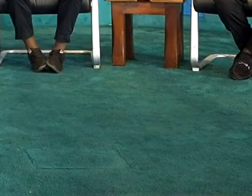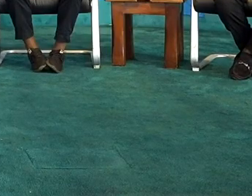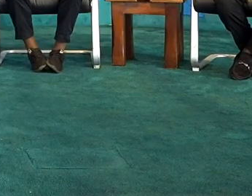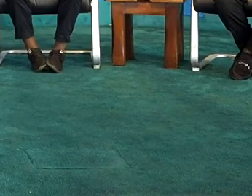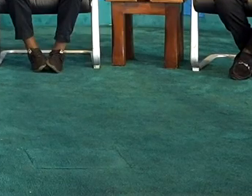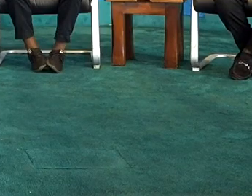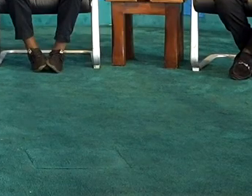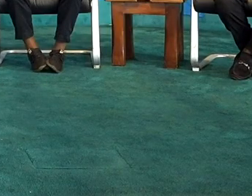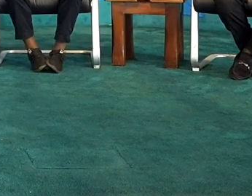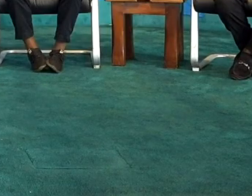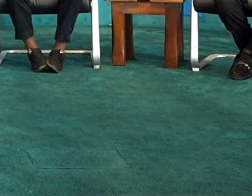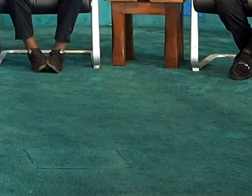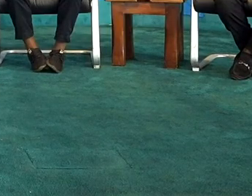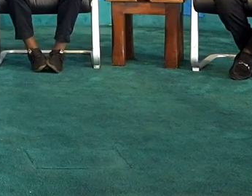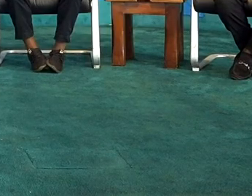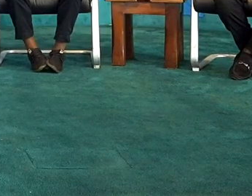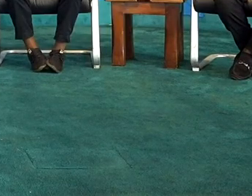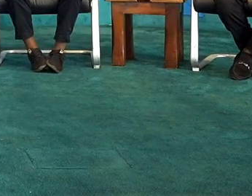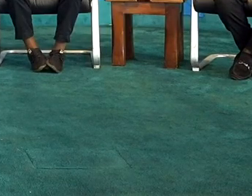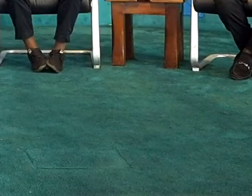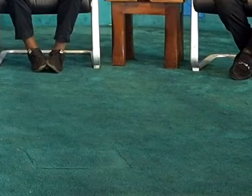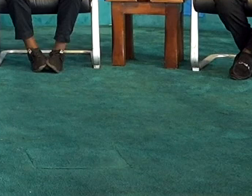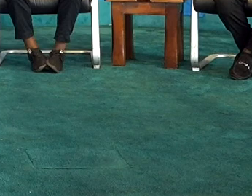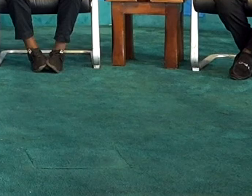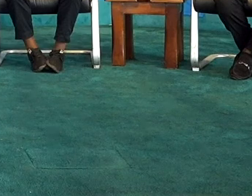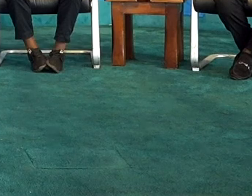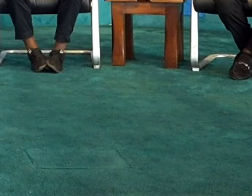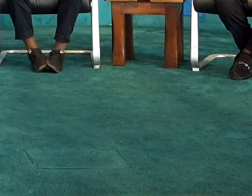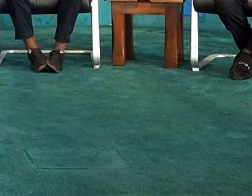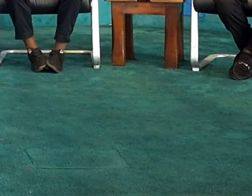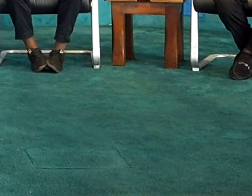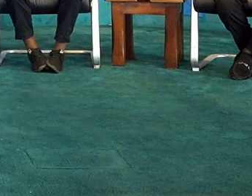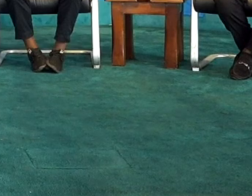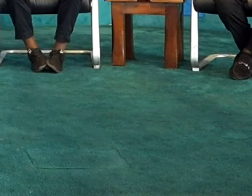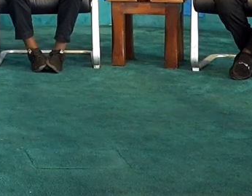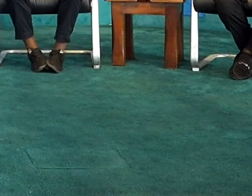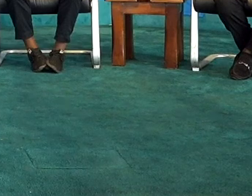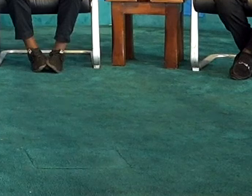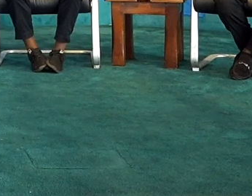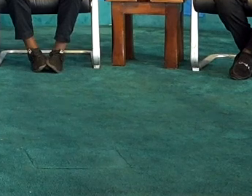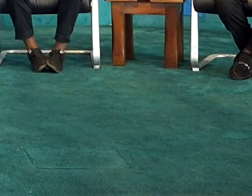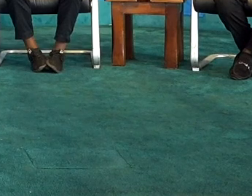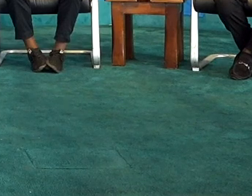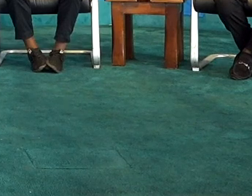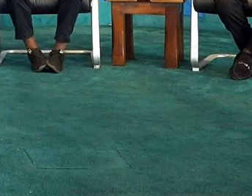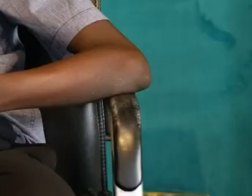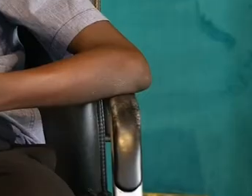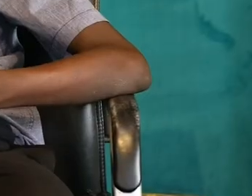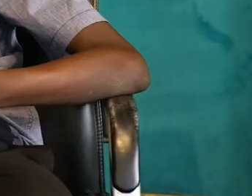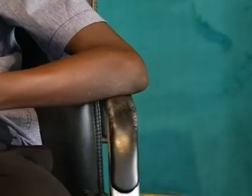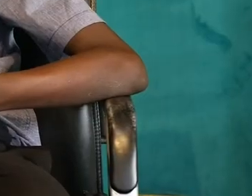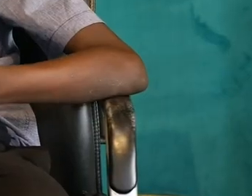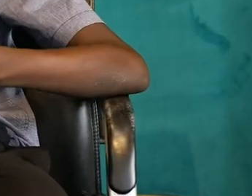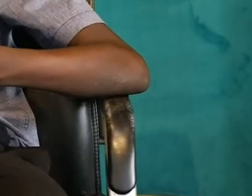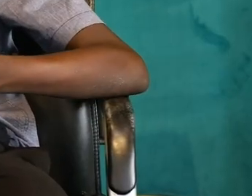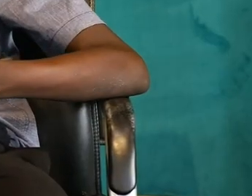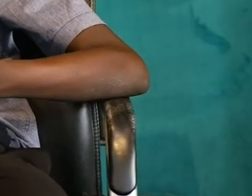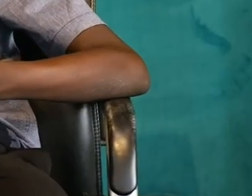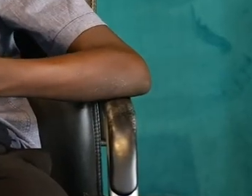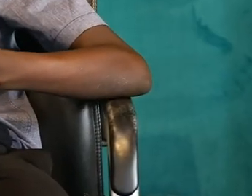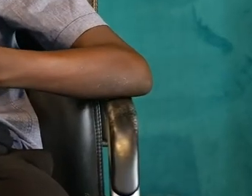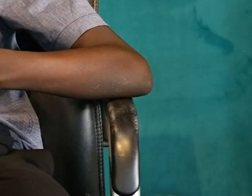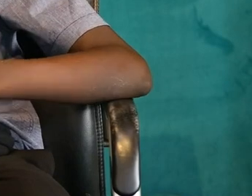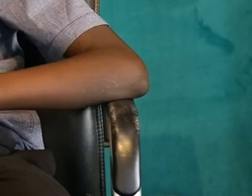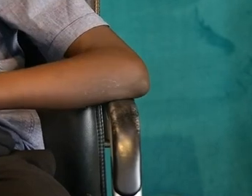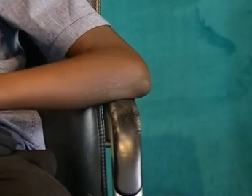Okay, in everyone after achieving something great parties, But I guess what we should do is not